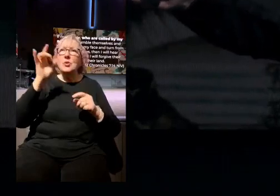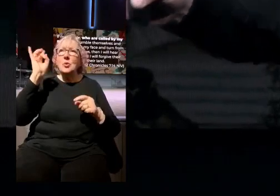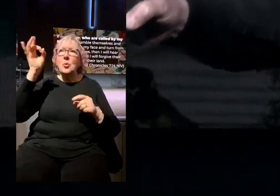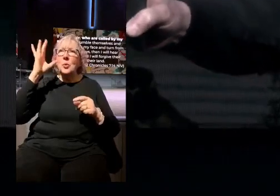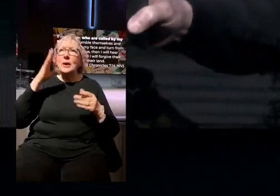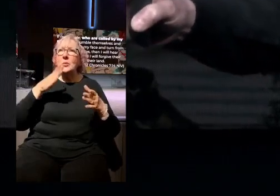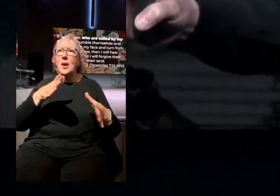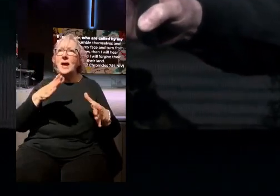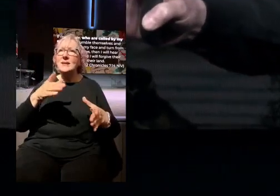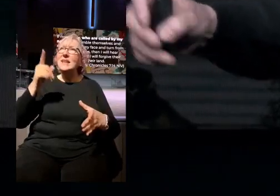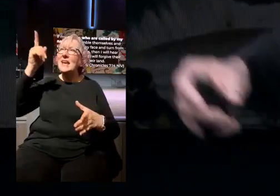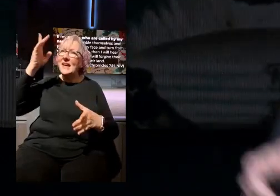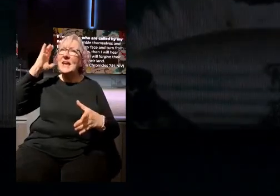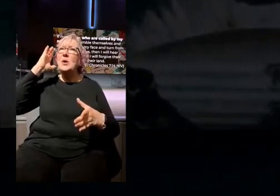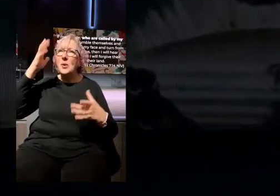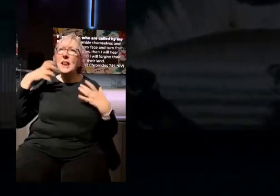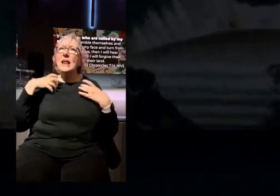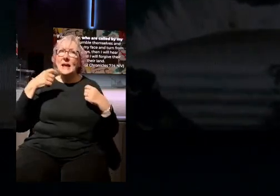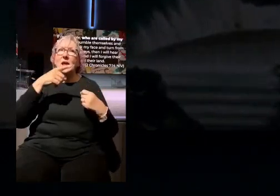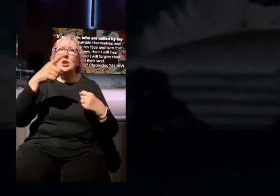See the difference?